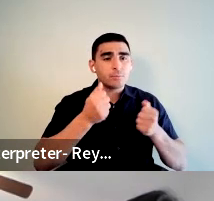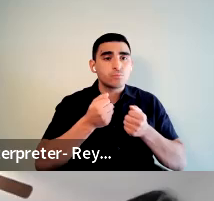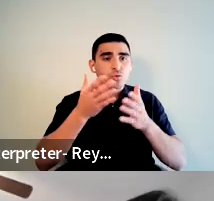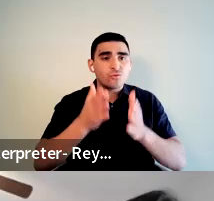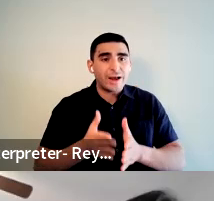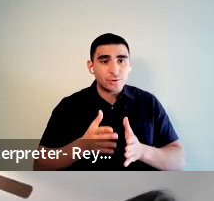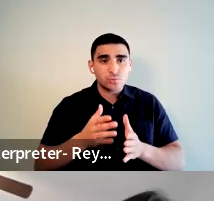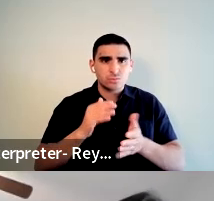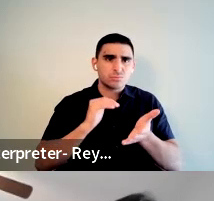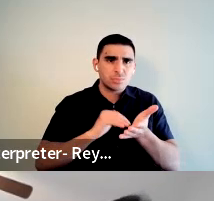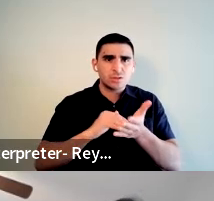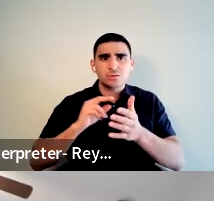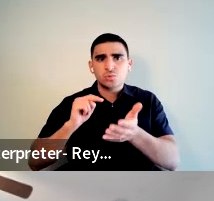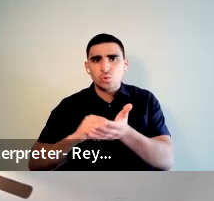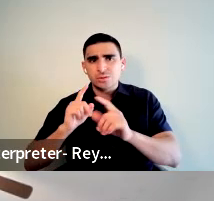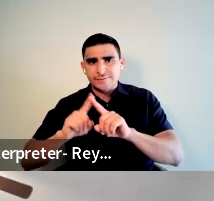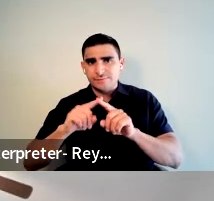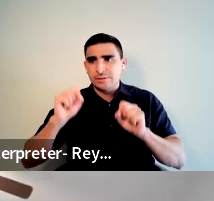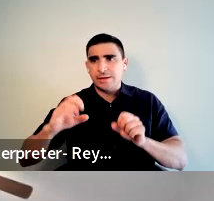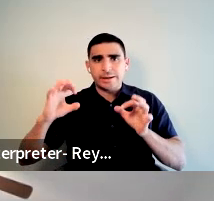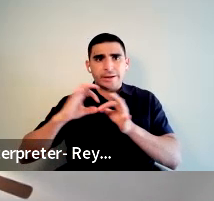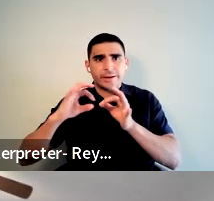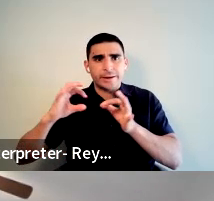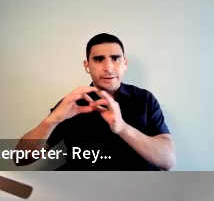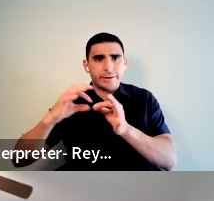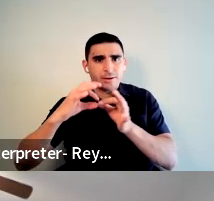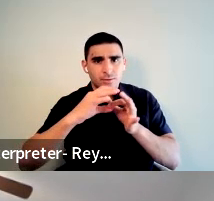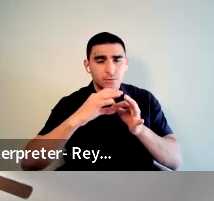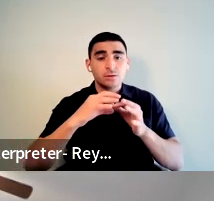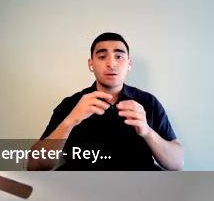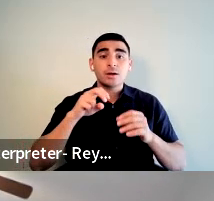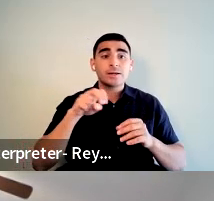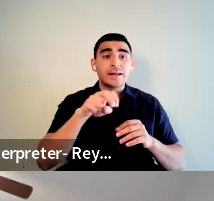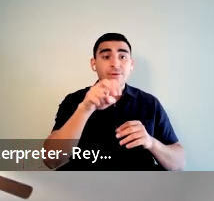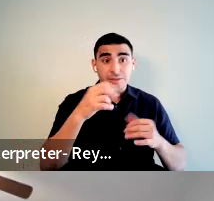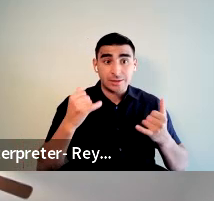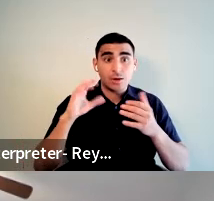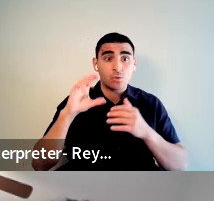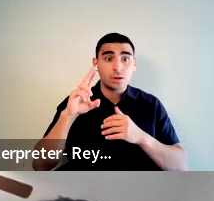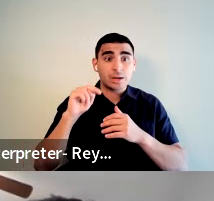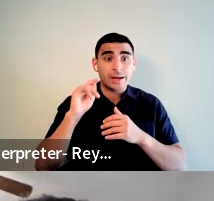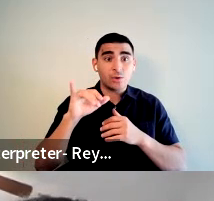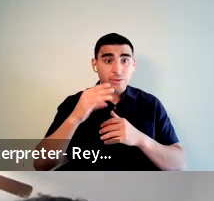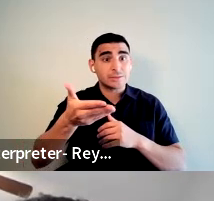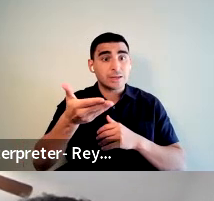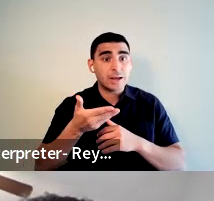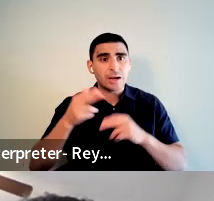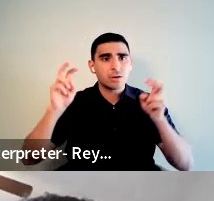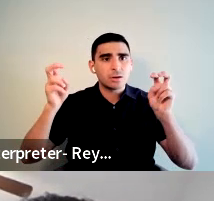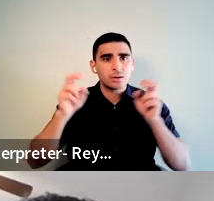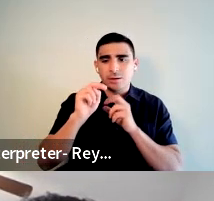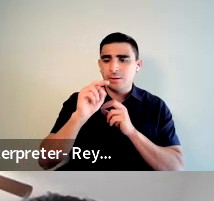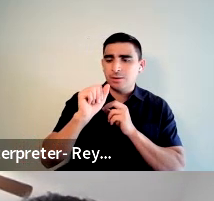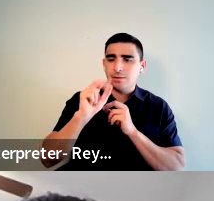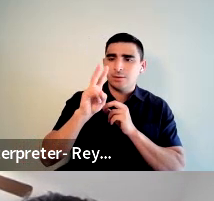talked about navigation, and the county is hiring a navigator already through an